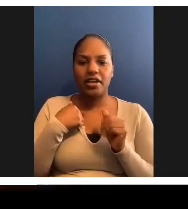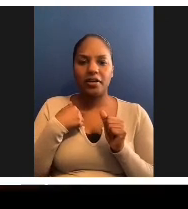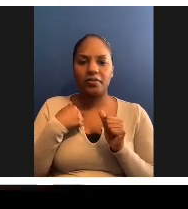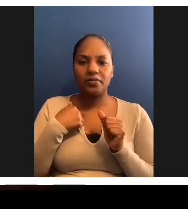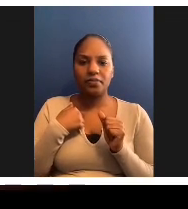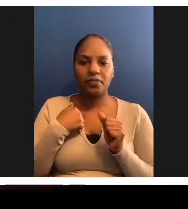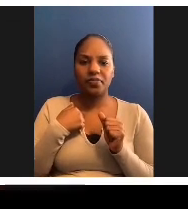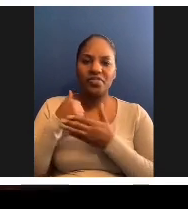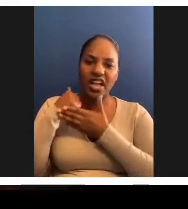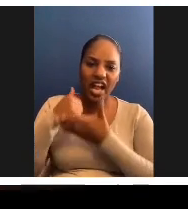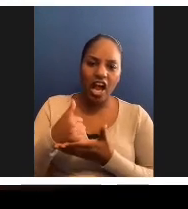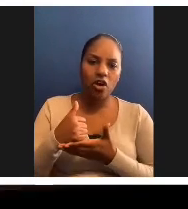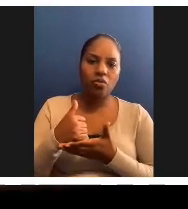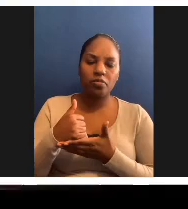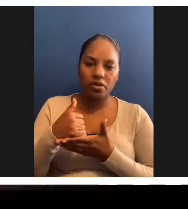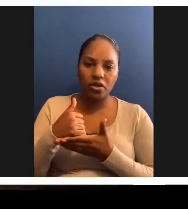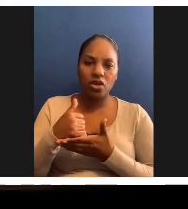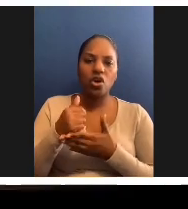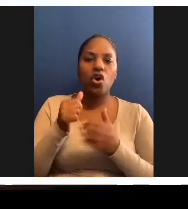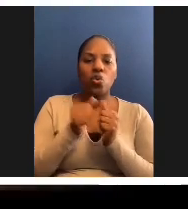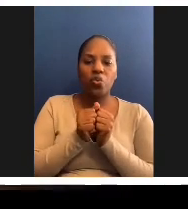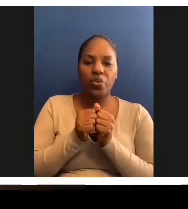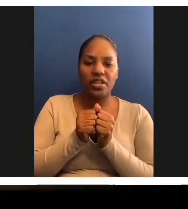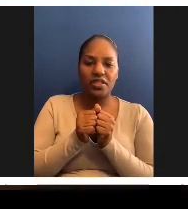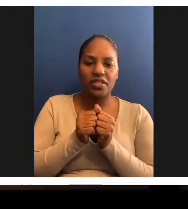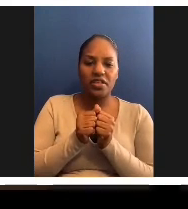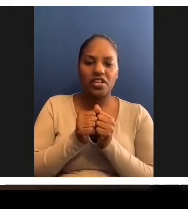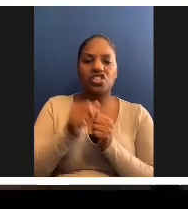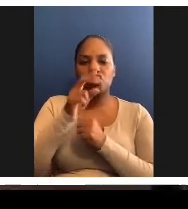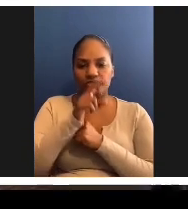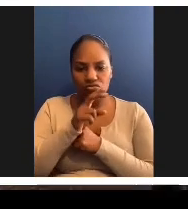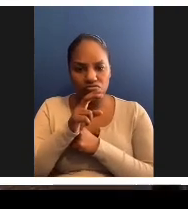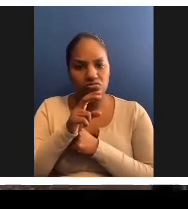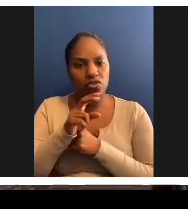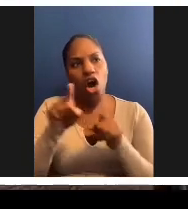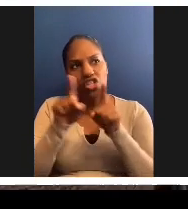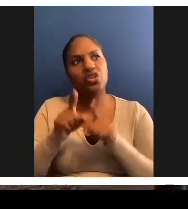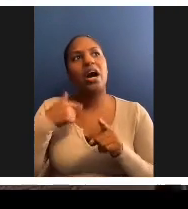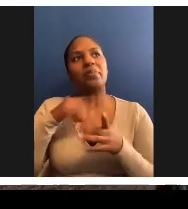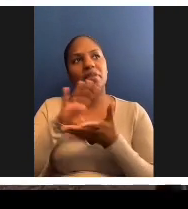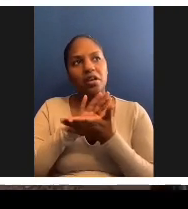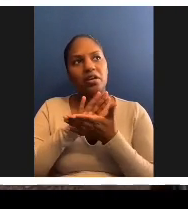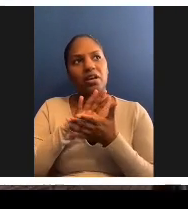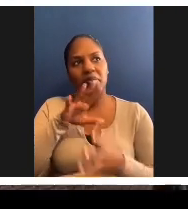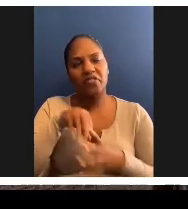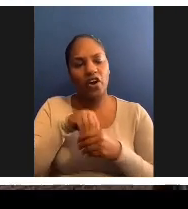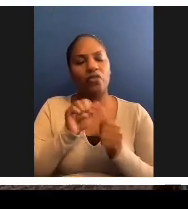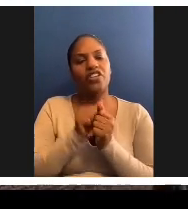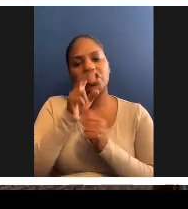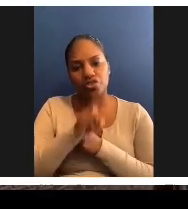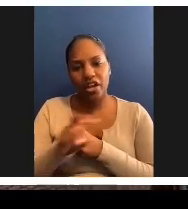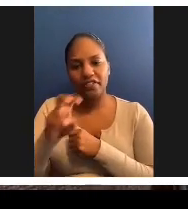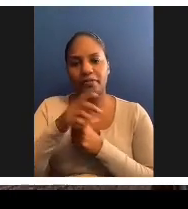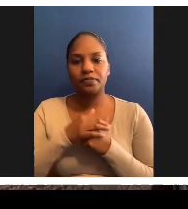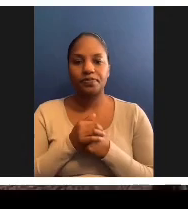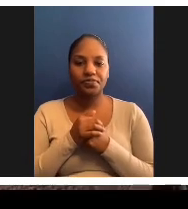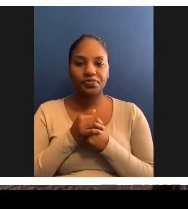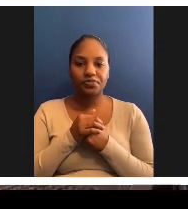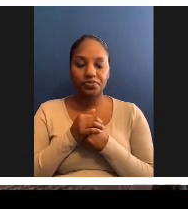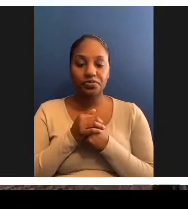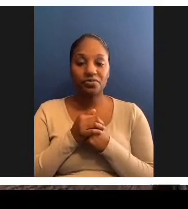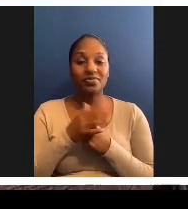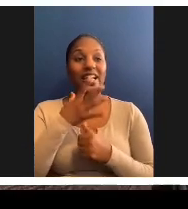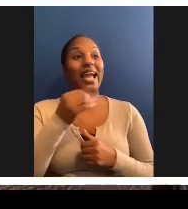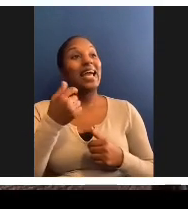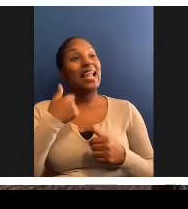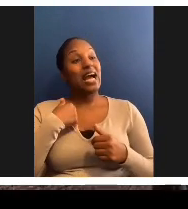I help with that. So when Anna first wanted to become involved or express the interest in being involved in Student United Way, I would love to sit